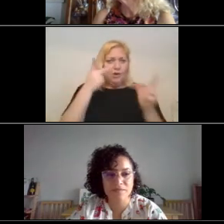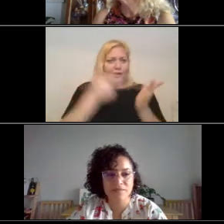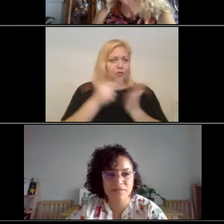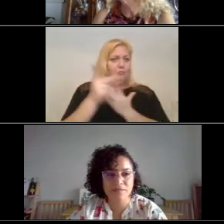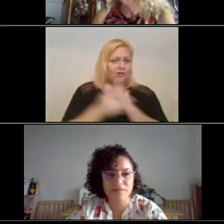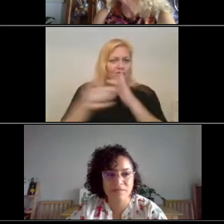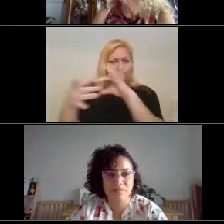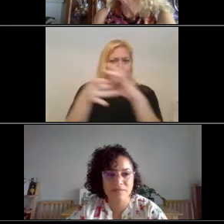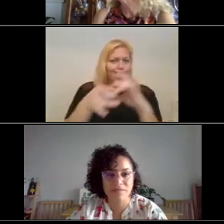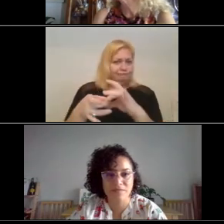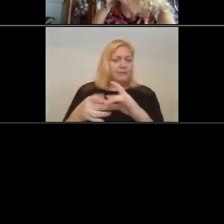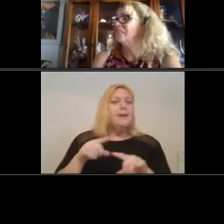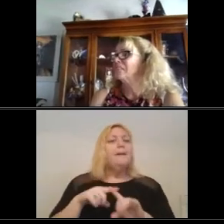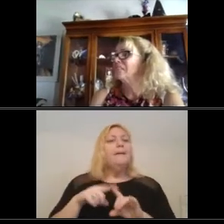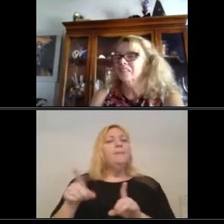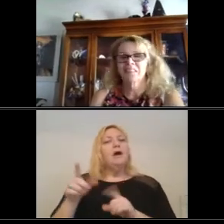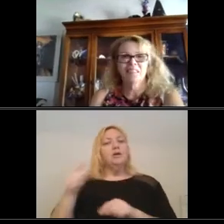going back to